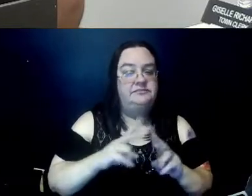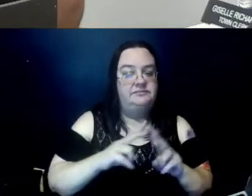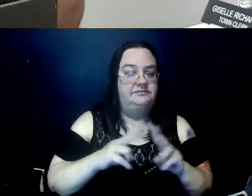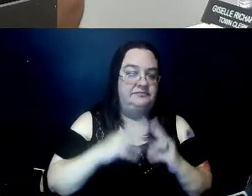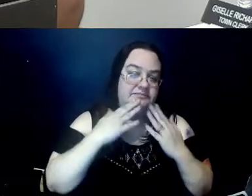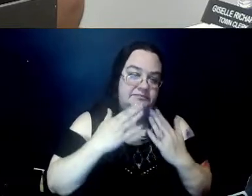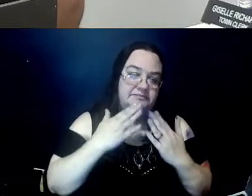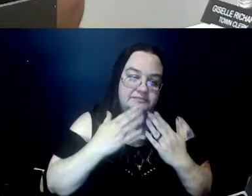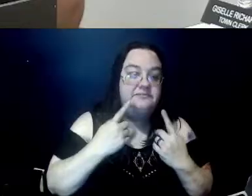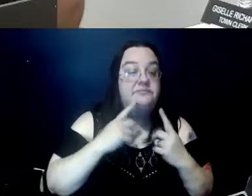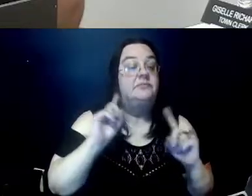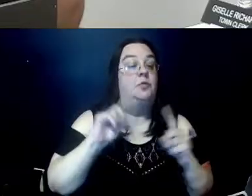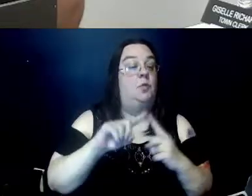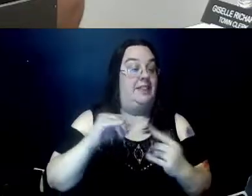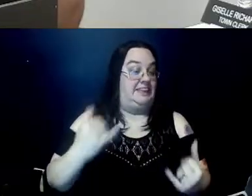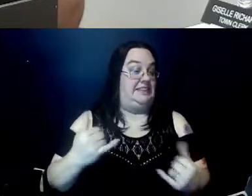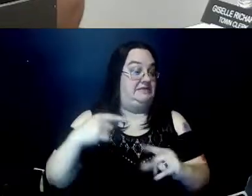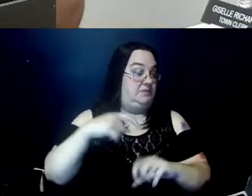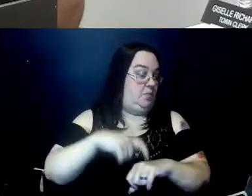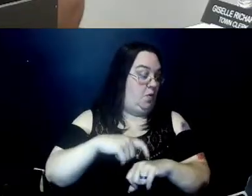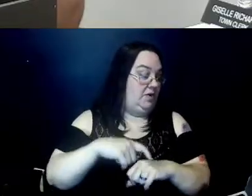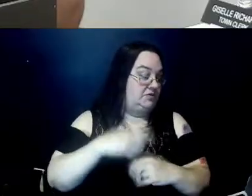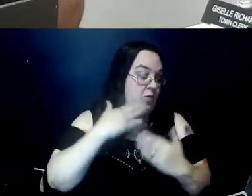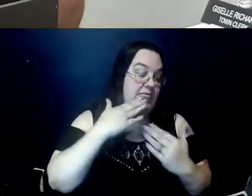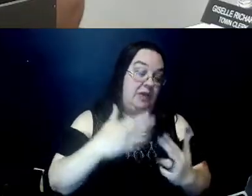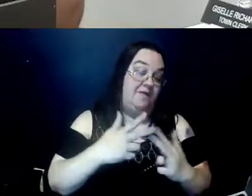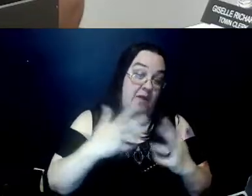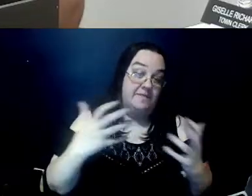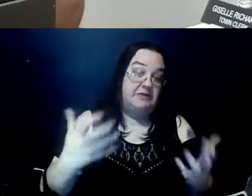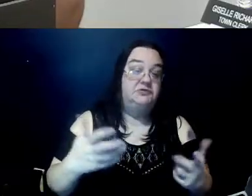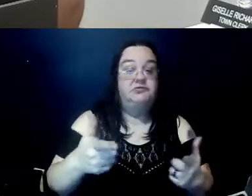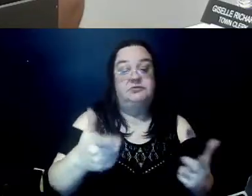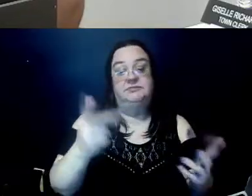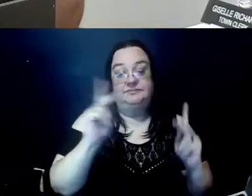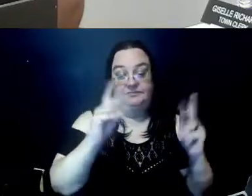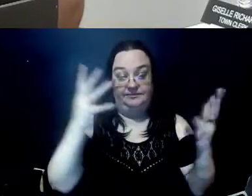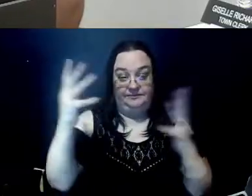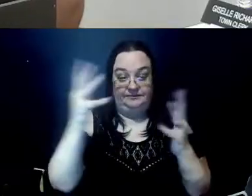arrived at this point. So thank you very much.